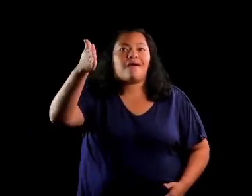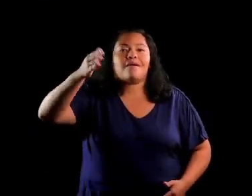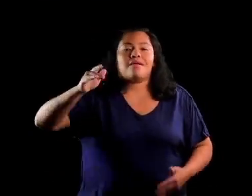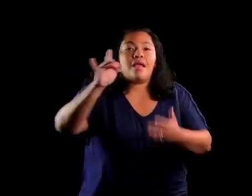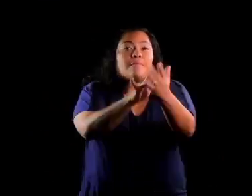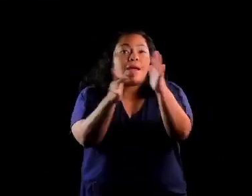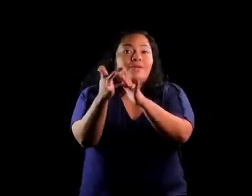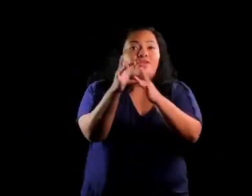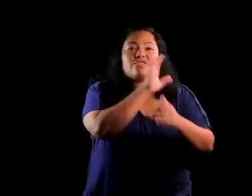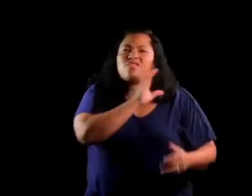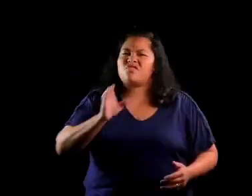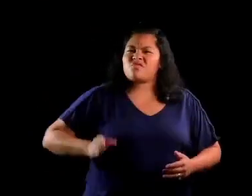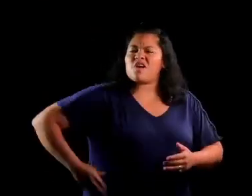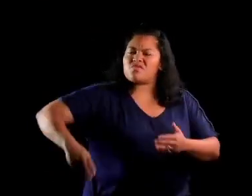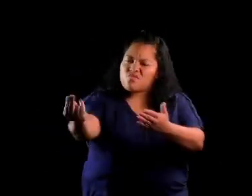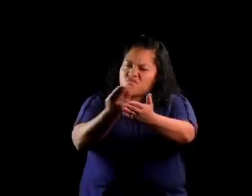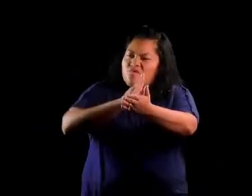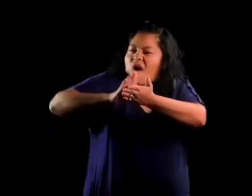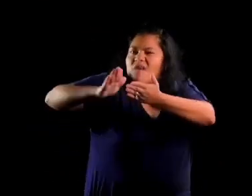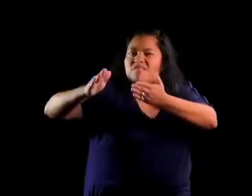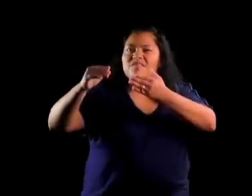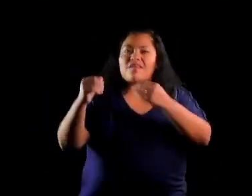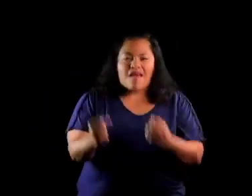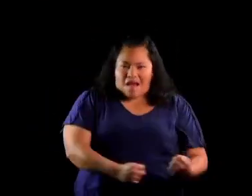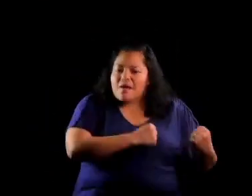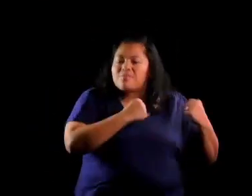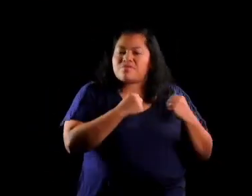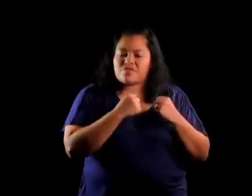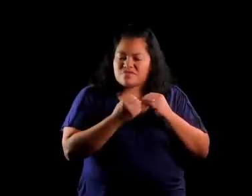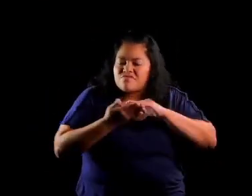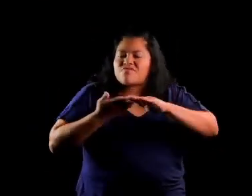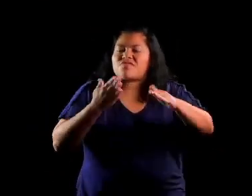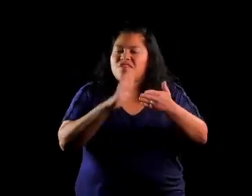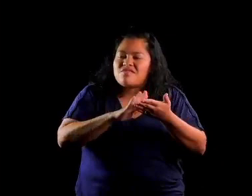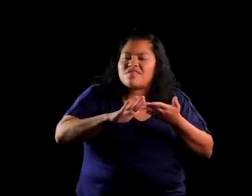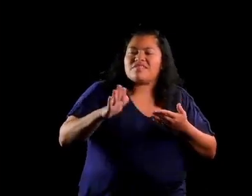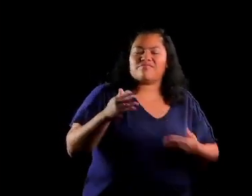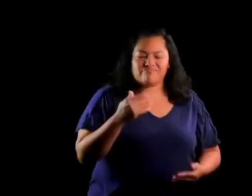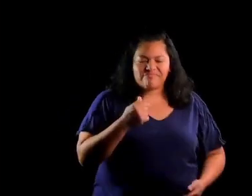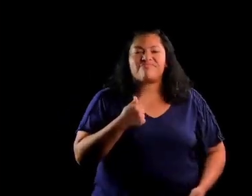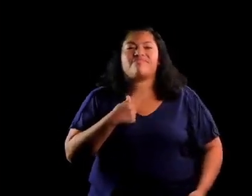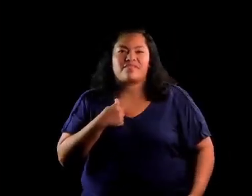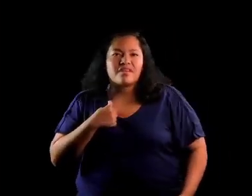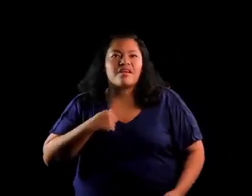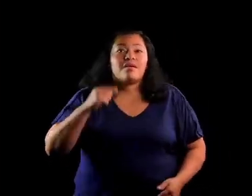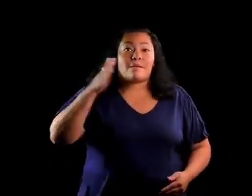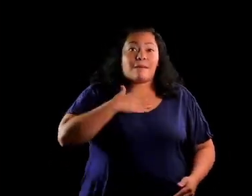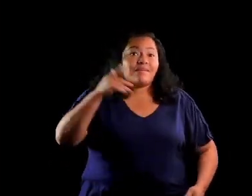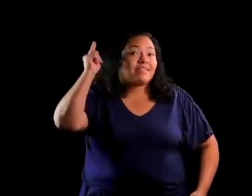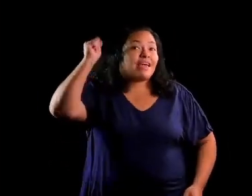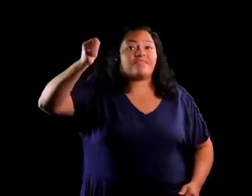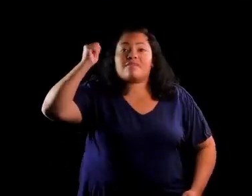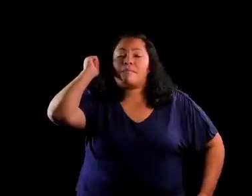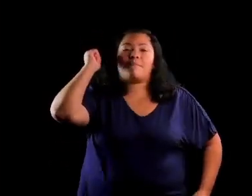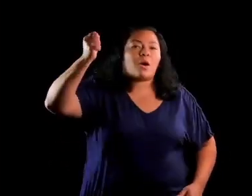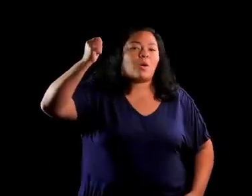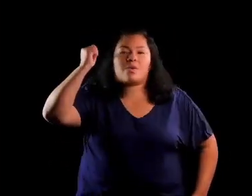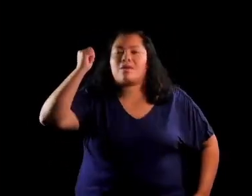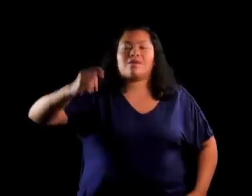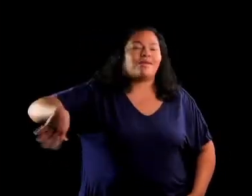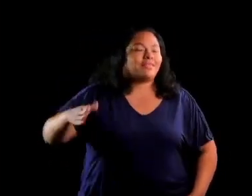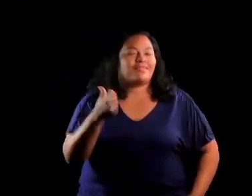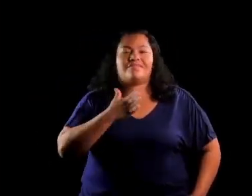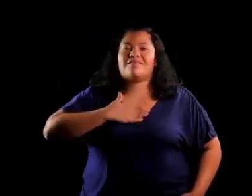on. By Jesus Christ the righteous, I'm justified. Oh, this is my testimony. This